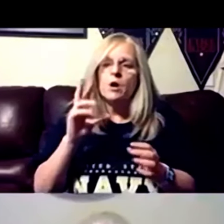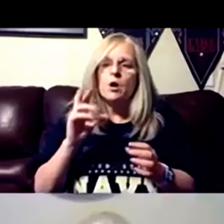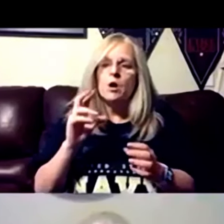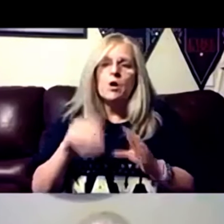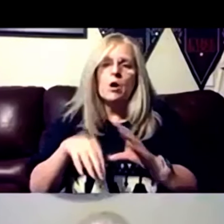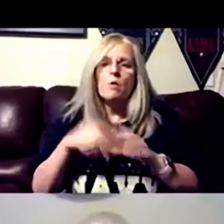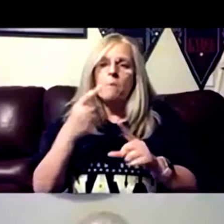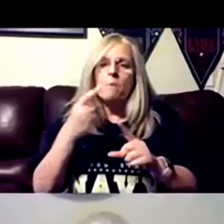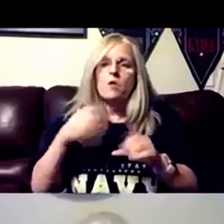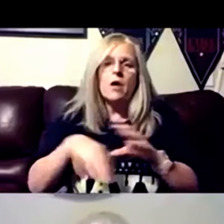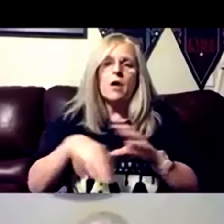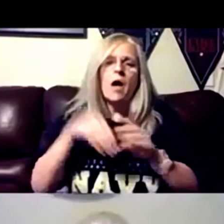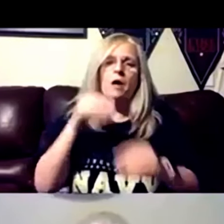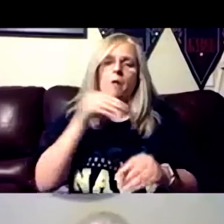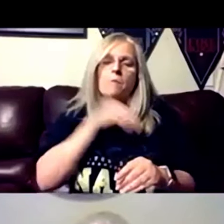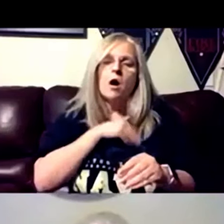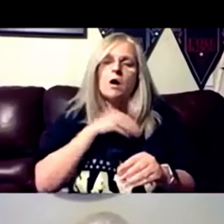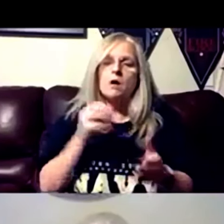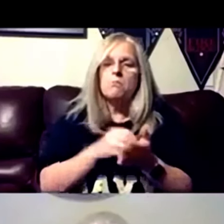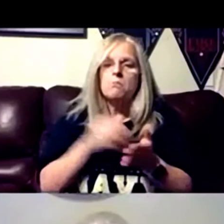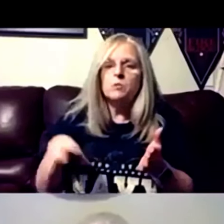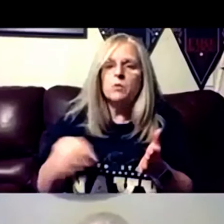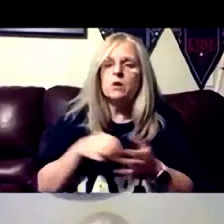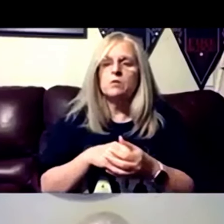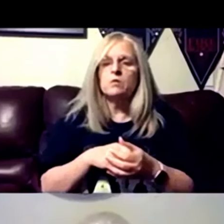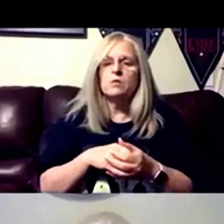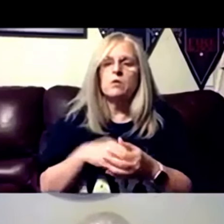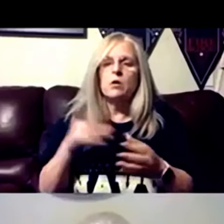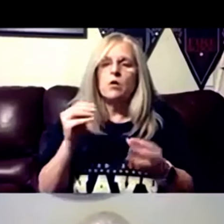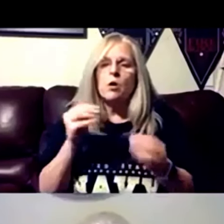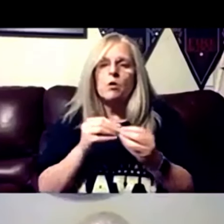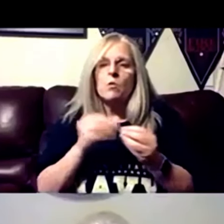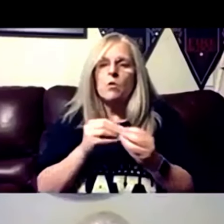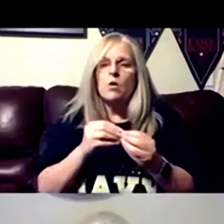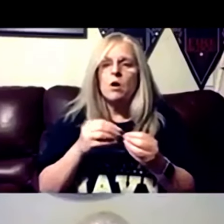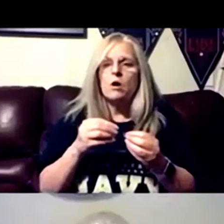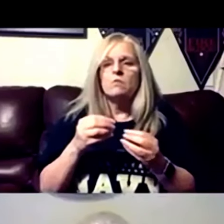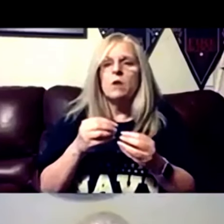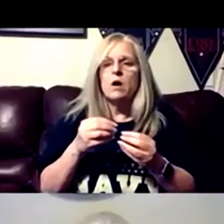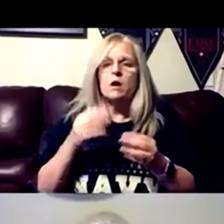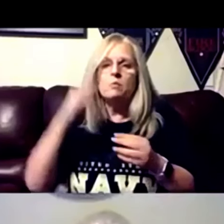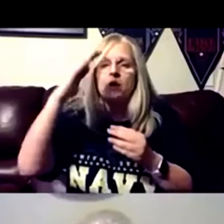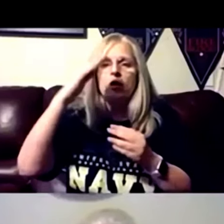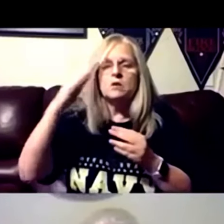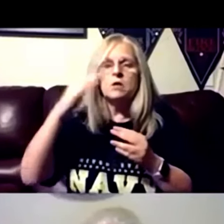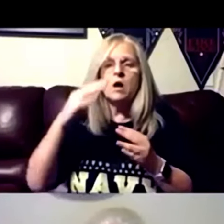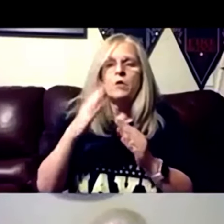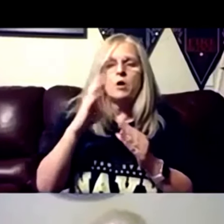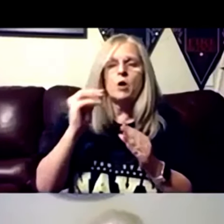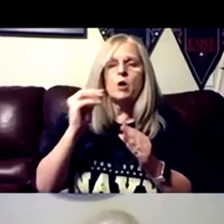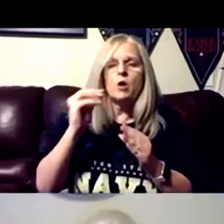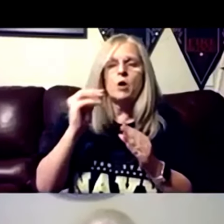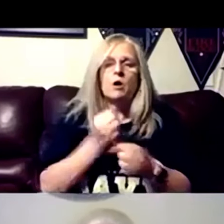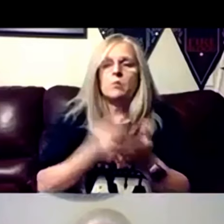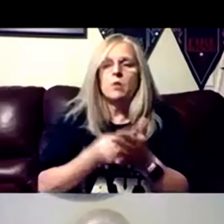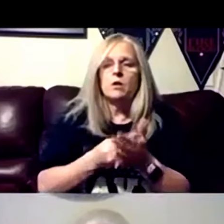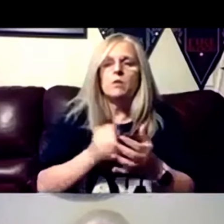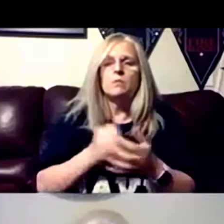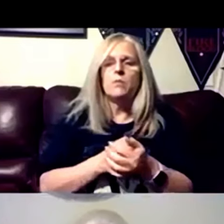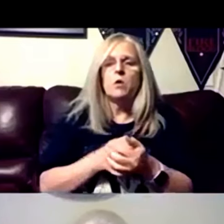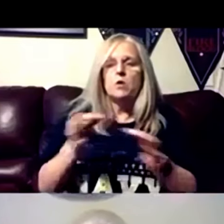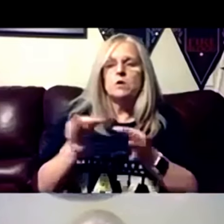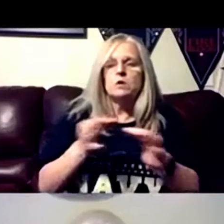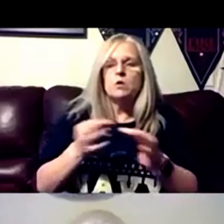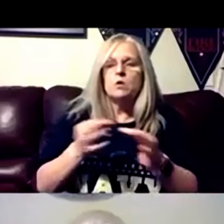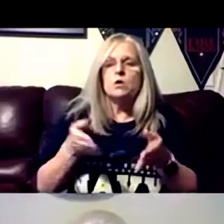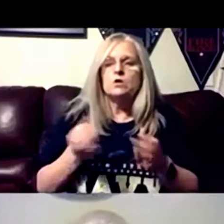expense. No more having to be the admin of the company or program or a business. You know, we're in a situation now that no